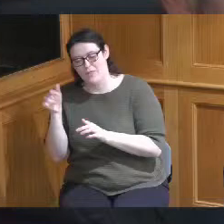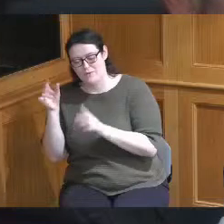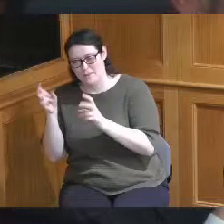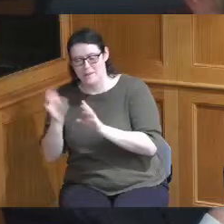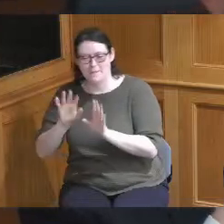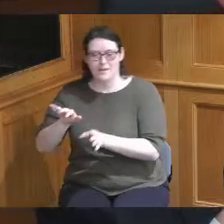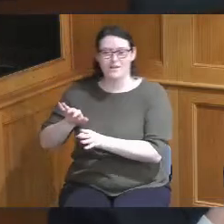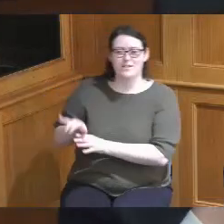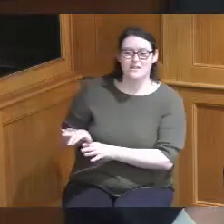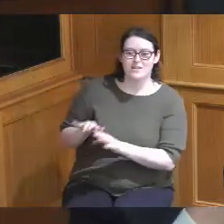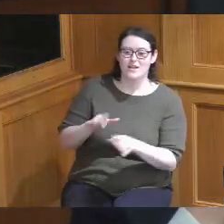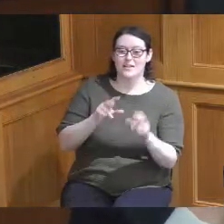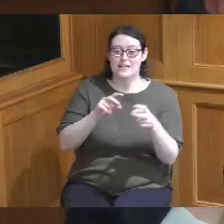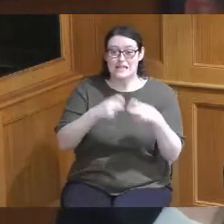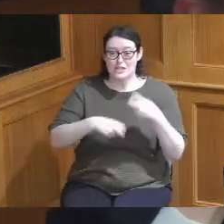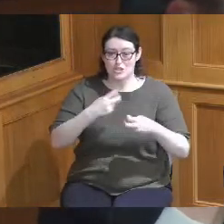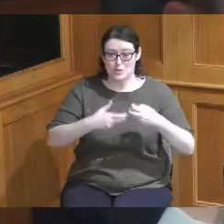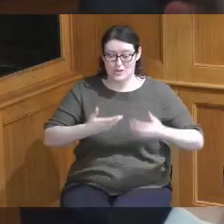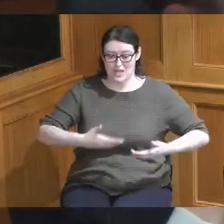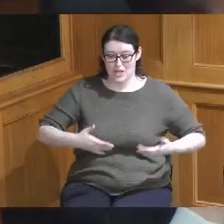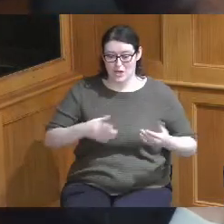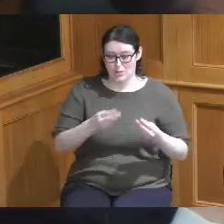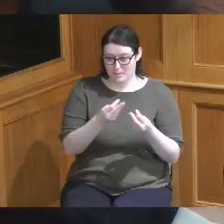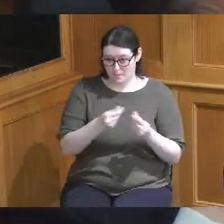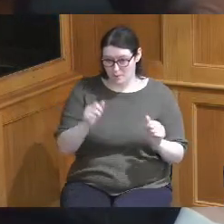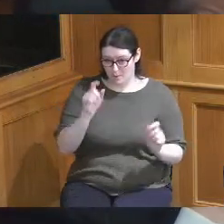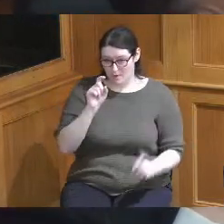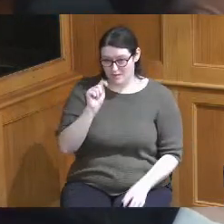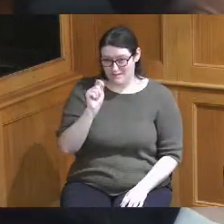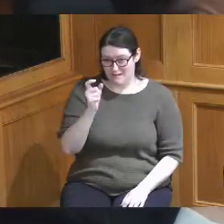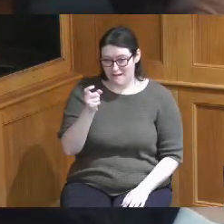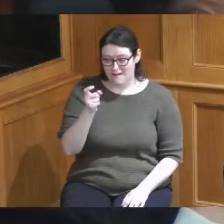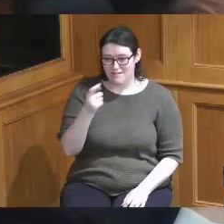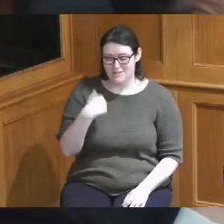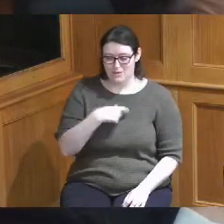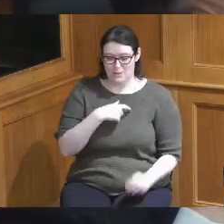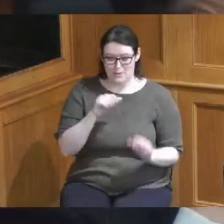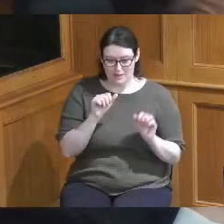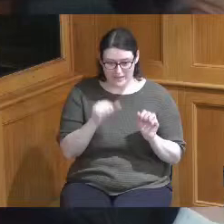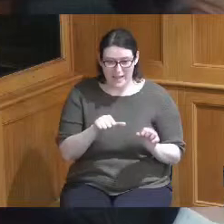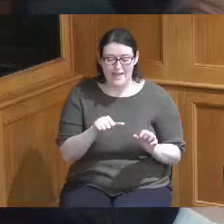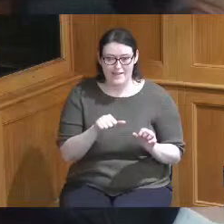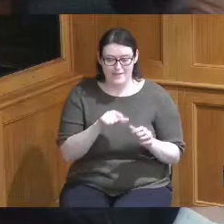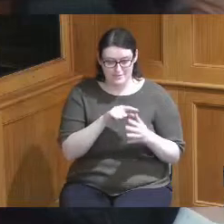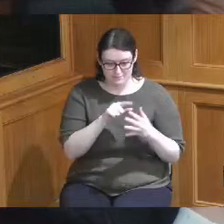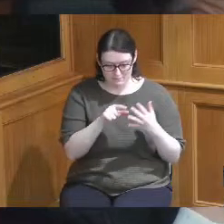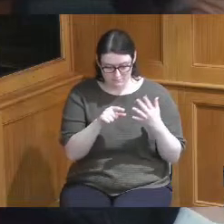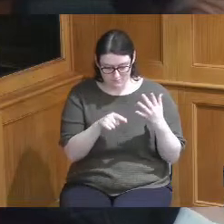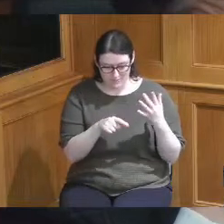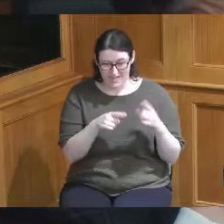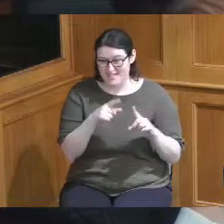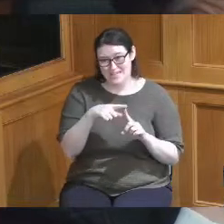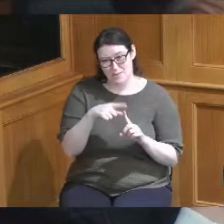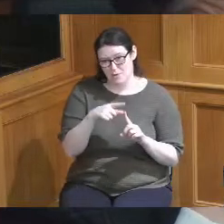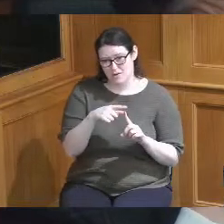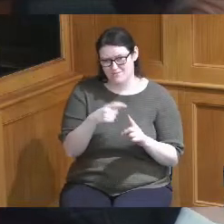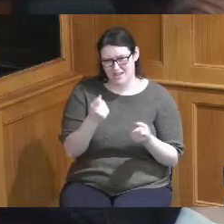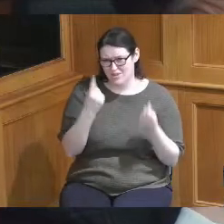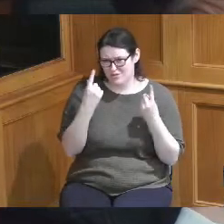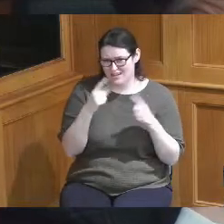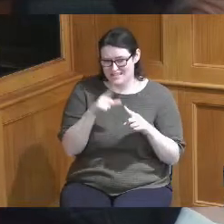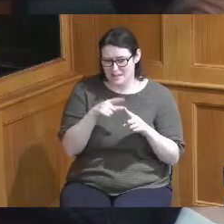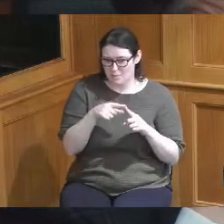But the issue here about property tax, while we can do these things, and they're temporary, they're all temporary